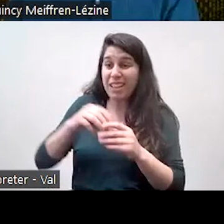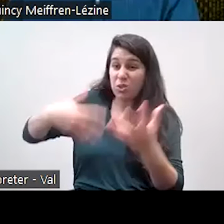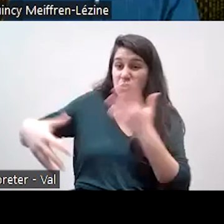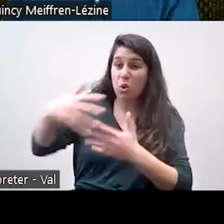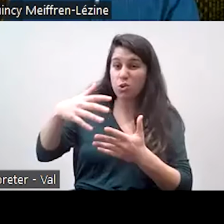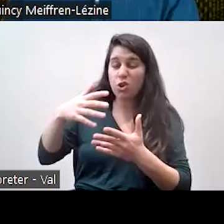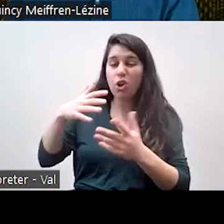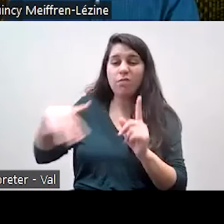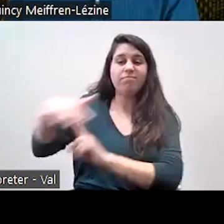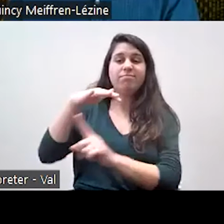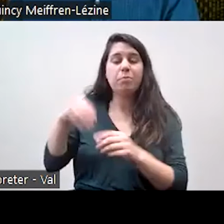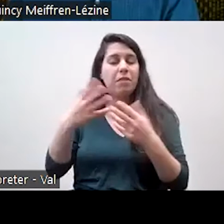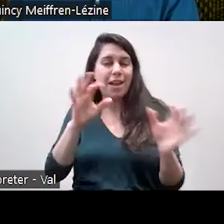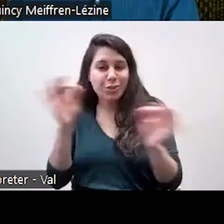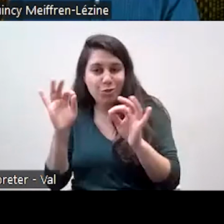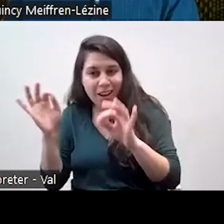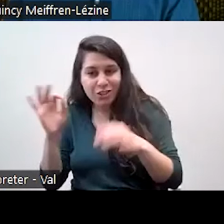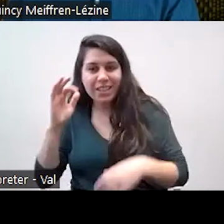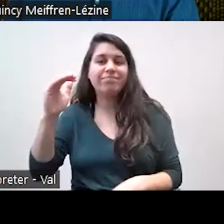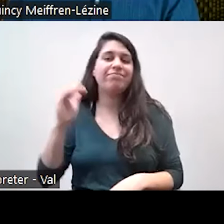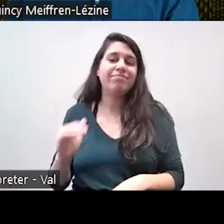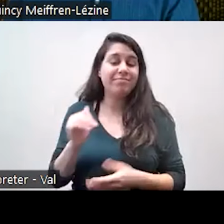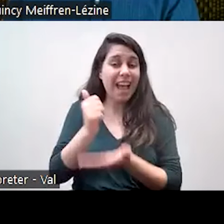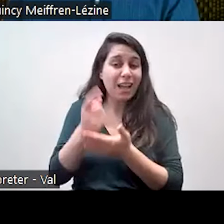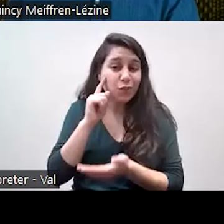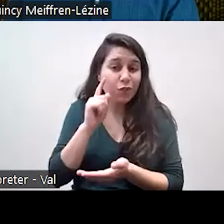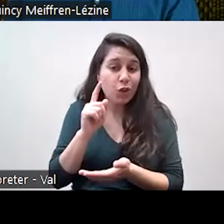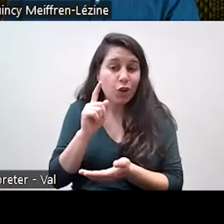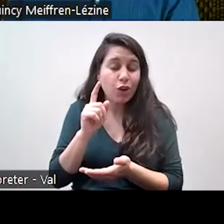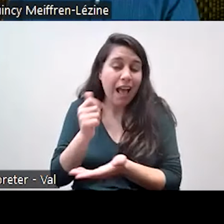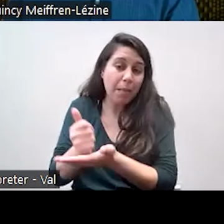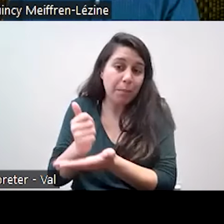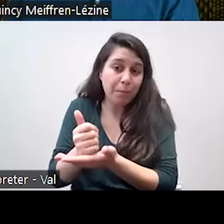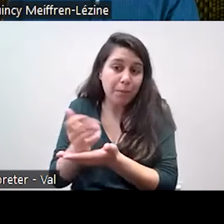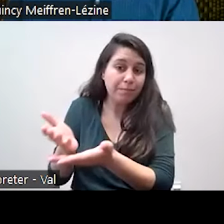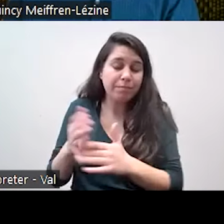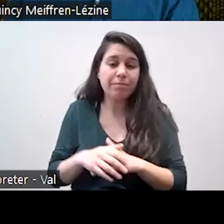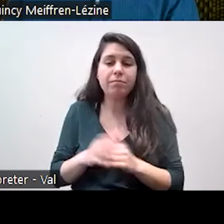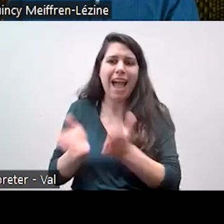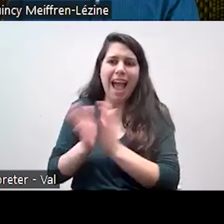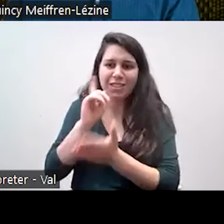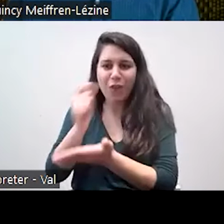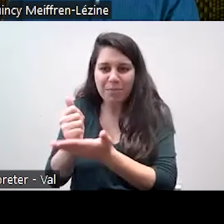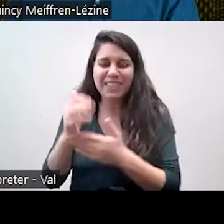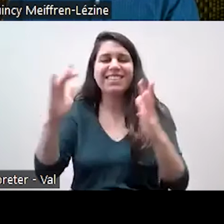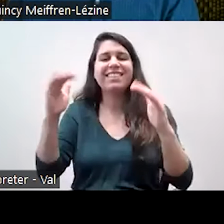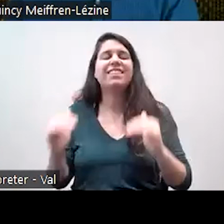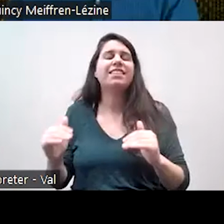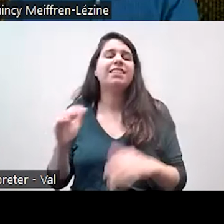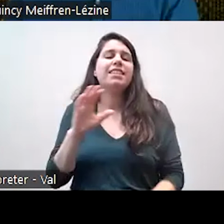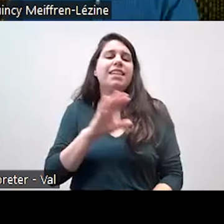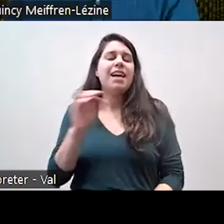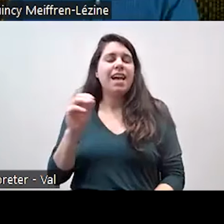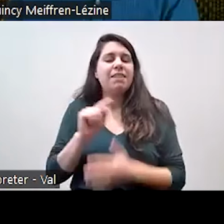3. People you can ask for help in step 4. And these are the type of people who would